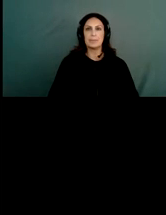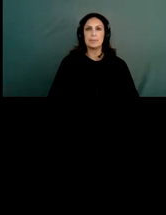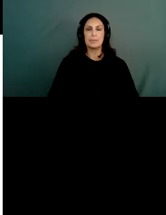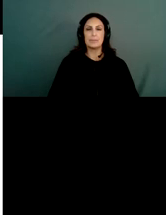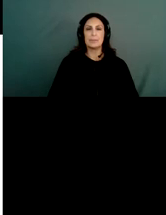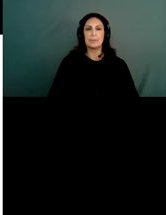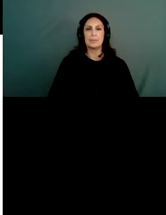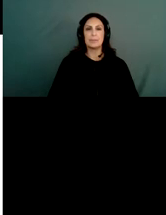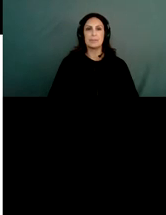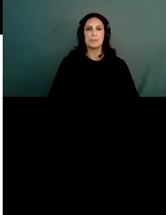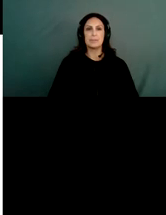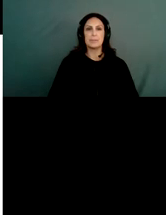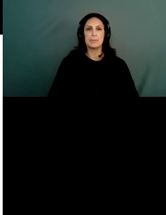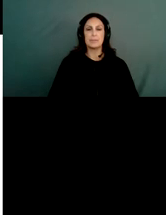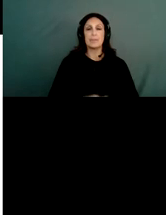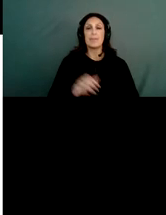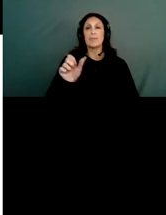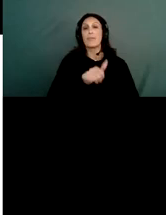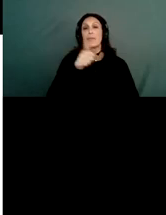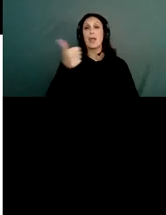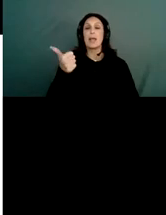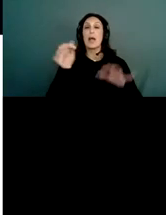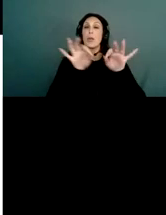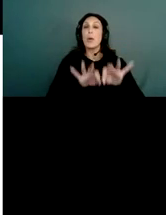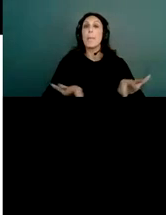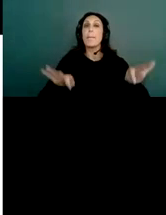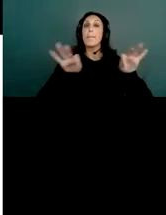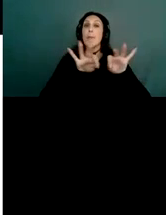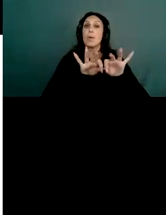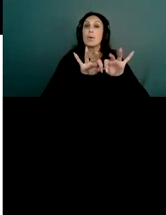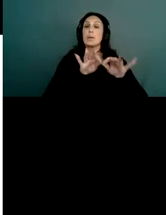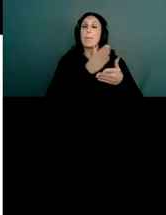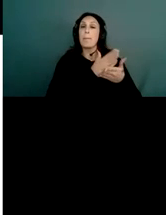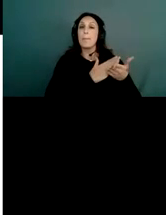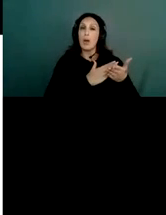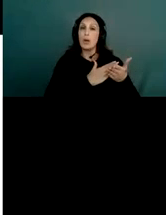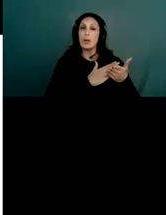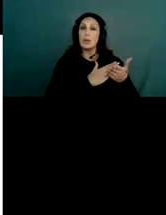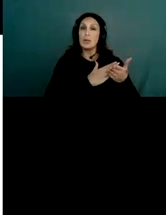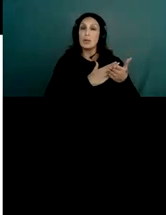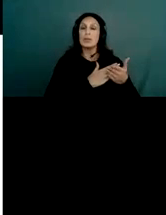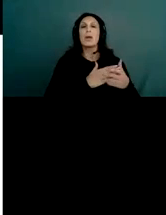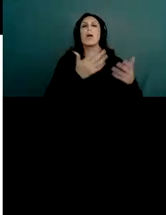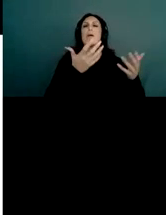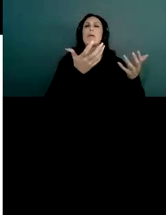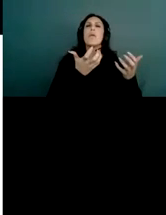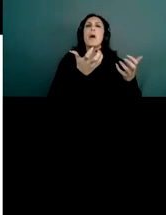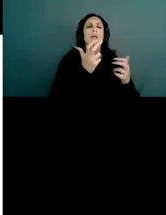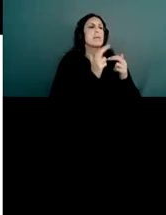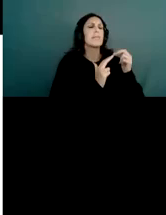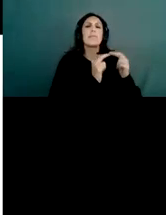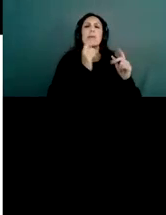I apologize. So another important piece in PowerUp is it's trying to build some student autonomy and ownership of